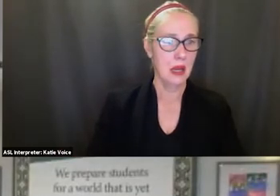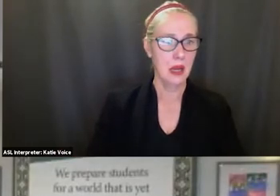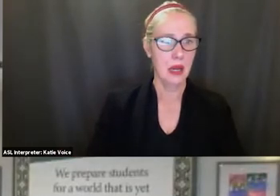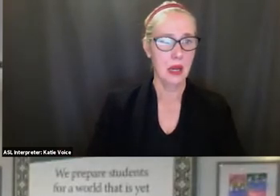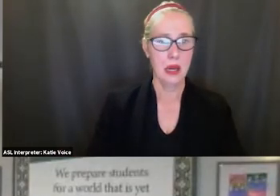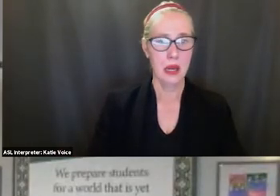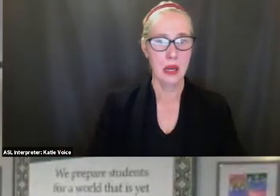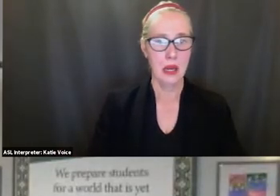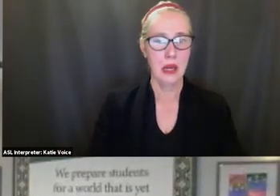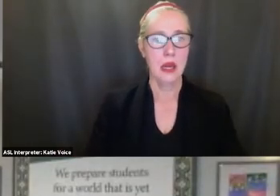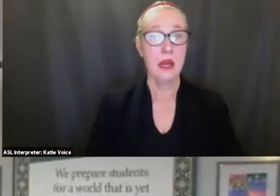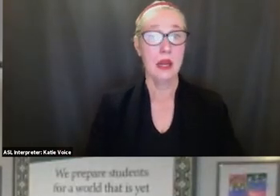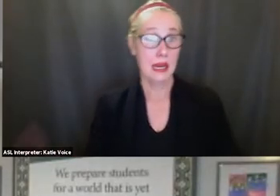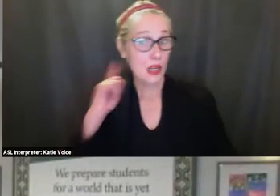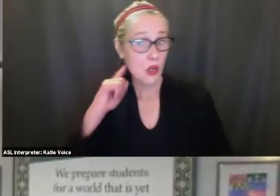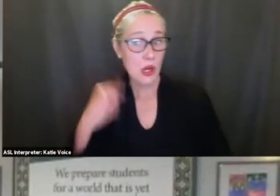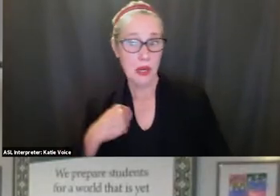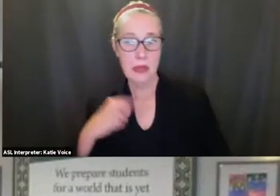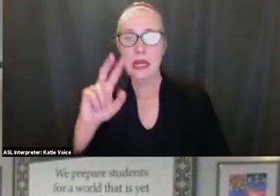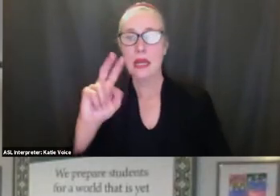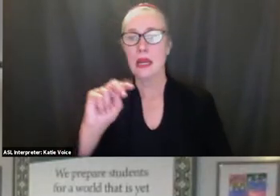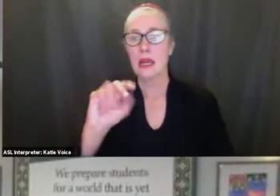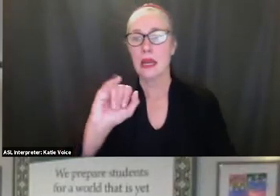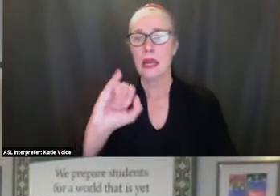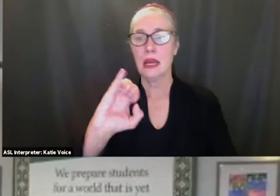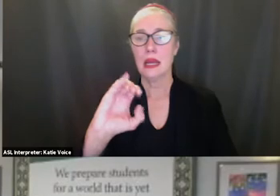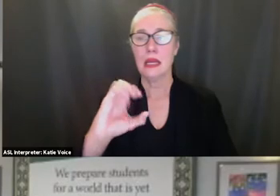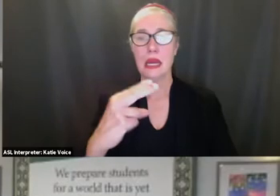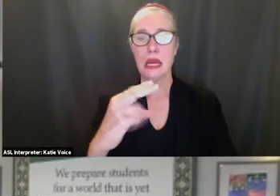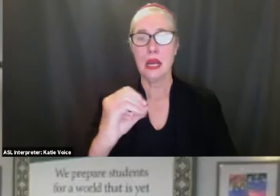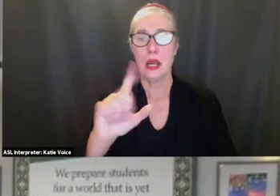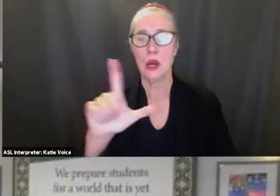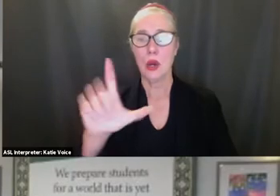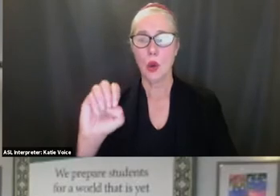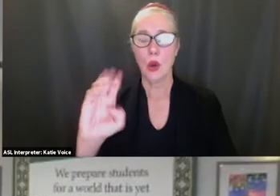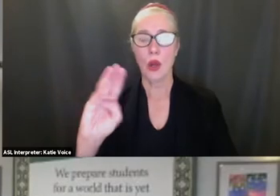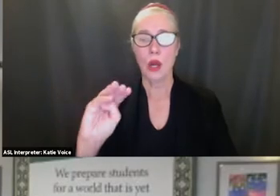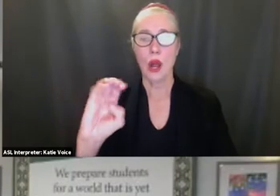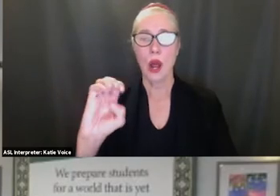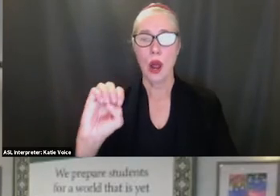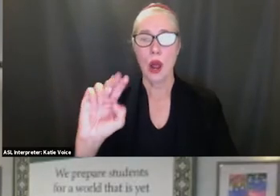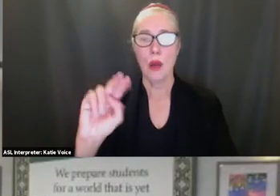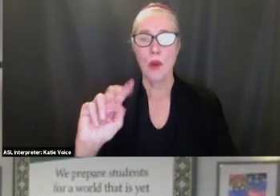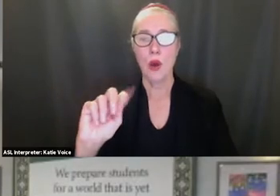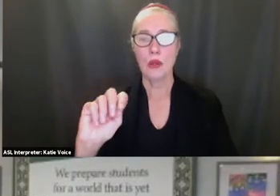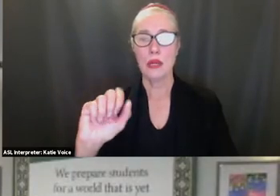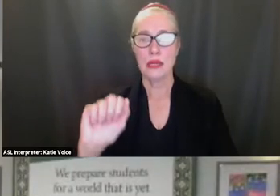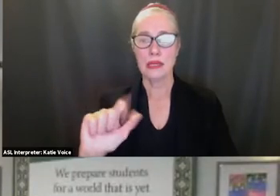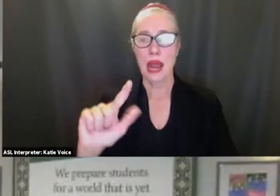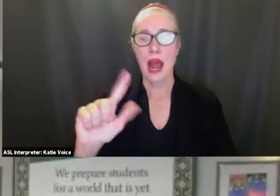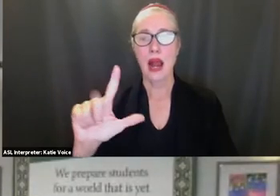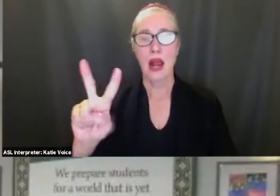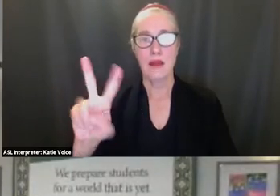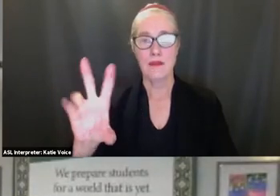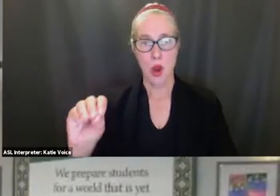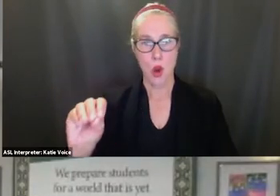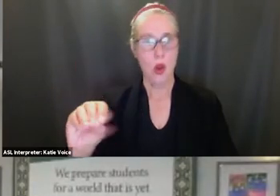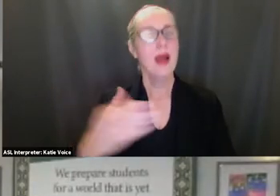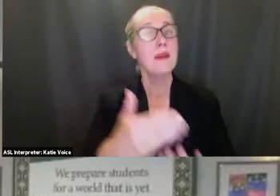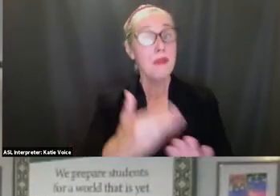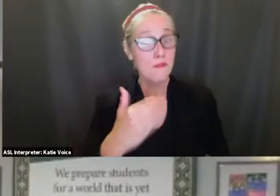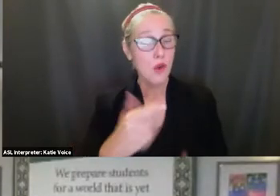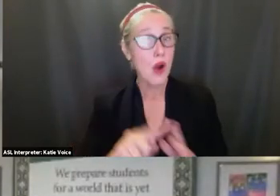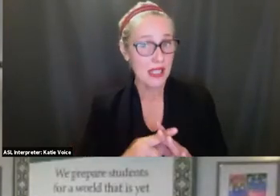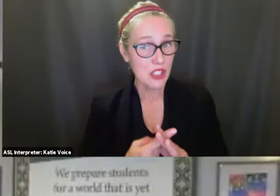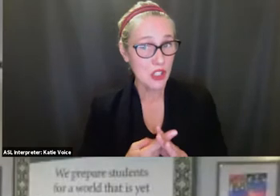hi can you hear me yes go ahead great so um before i start i do want to touch on a point that was made at the